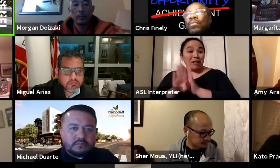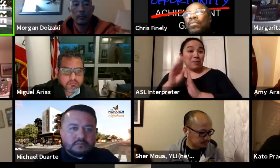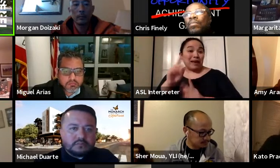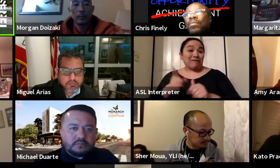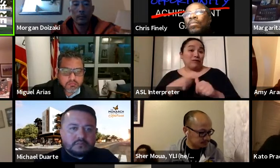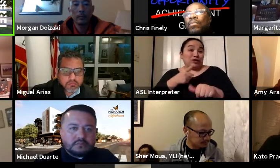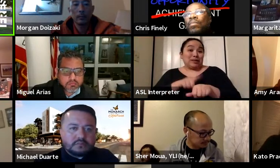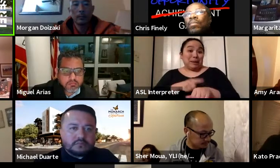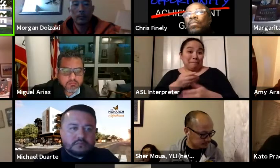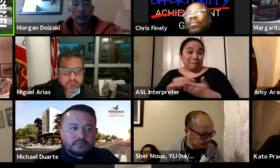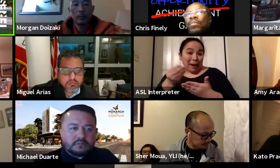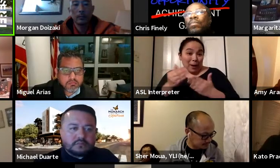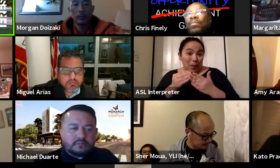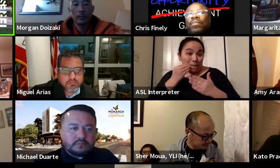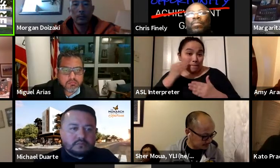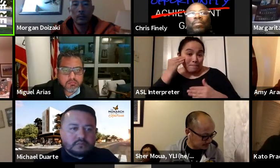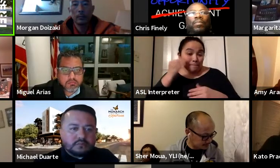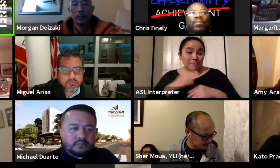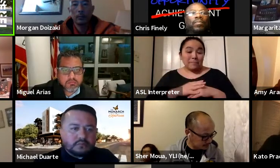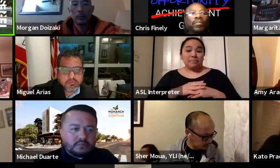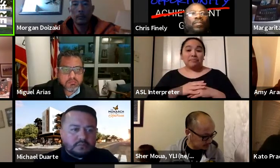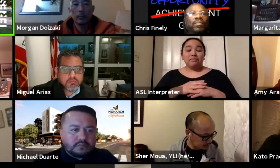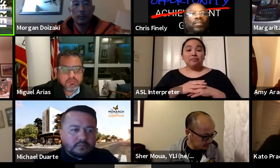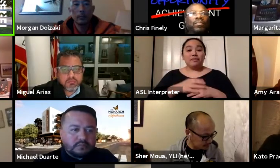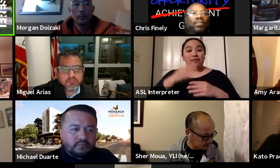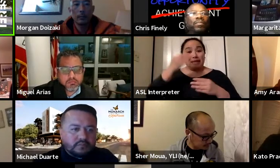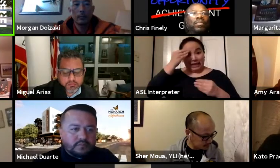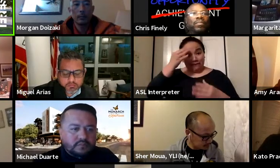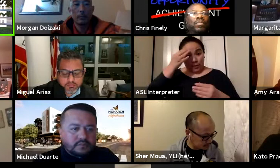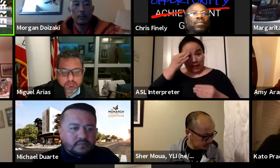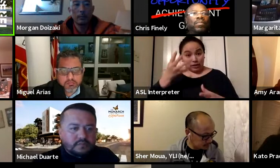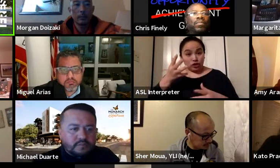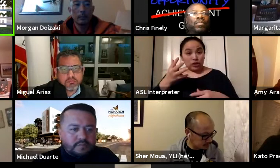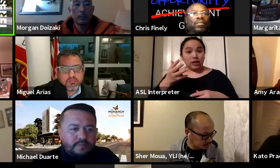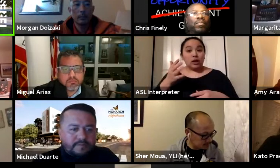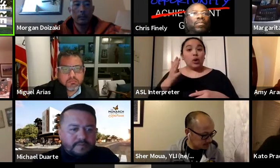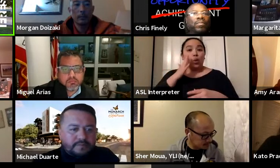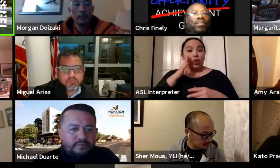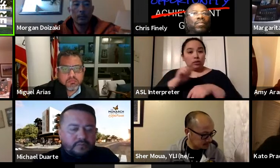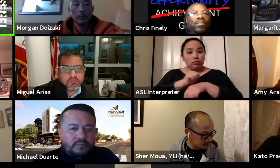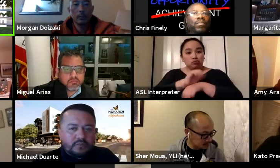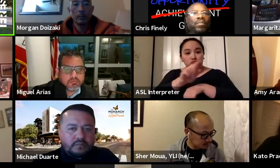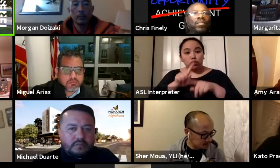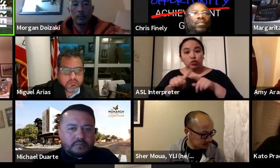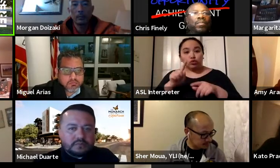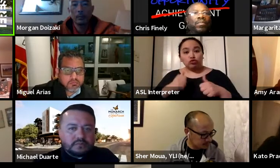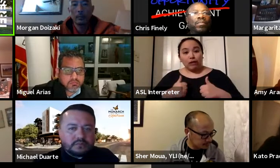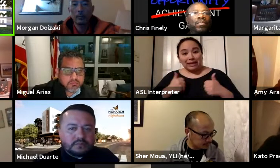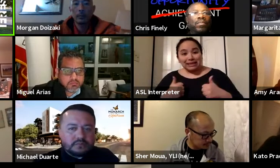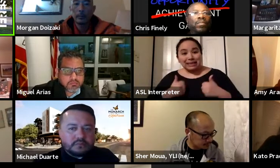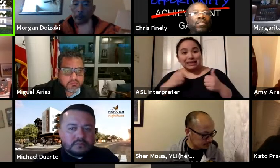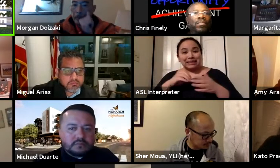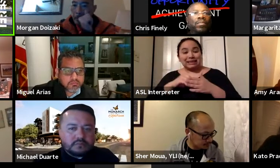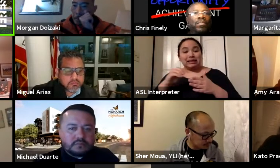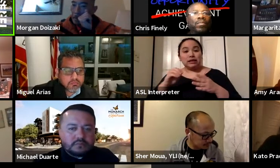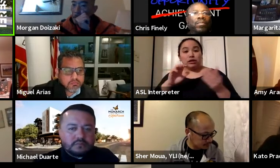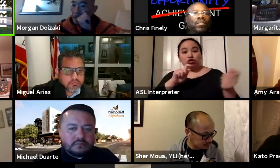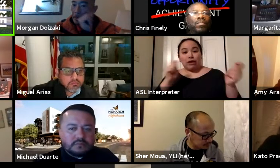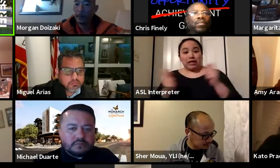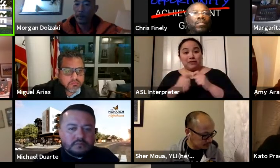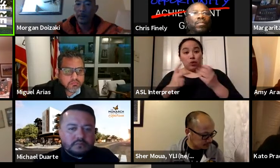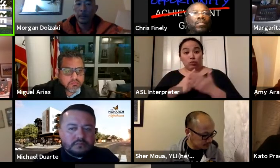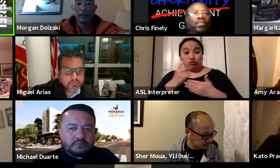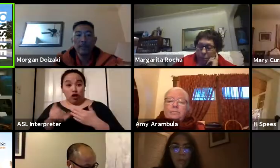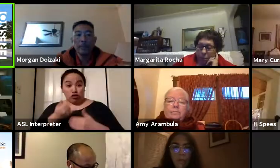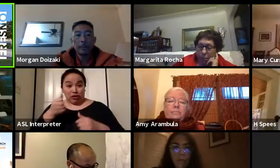homebuyers. Informational mailers will be sent out to residents and businesses in the Transform Fresno project area, along